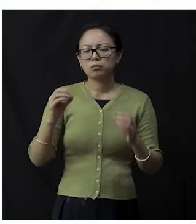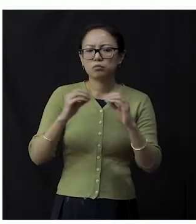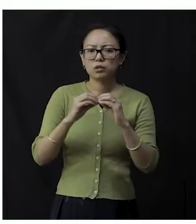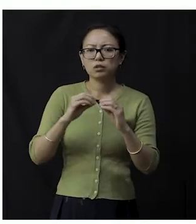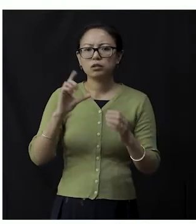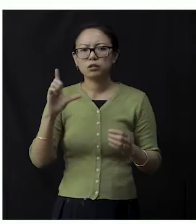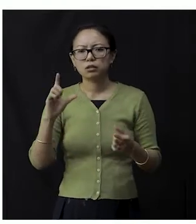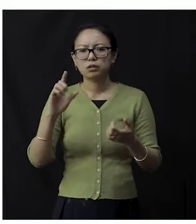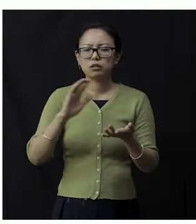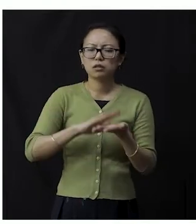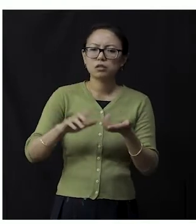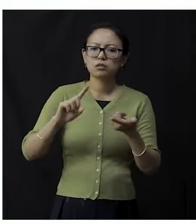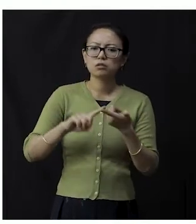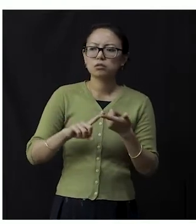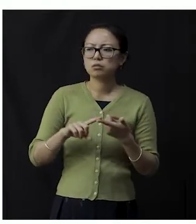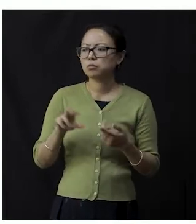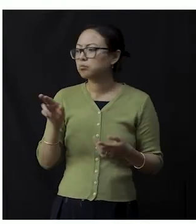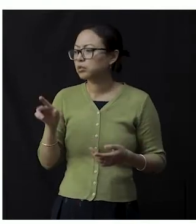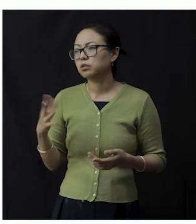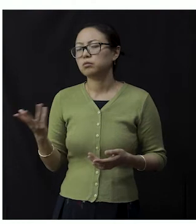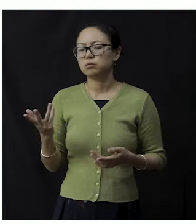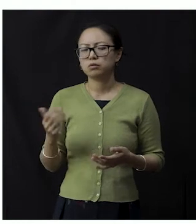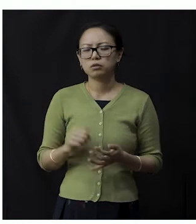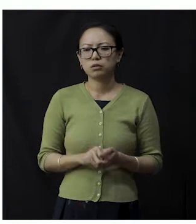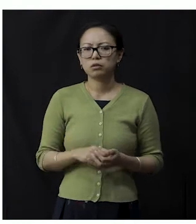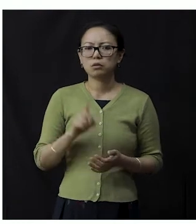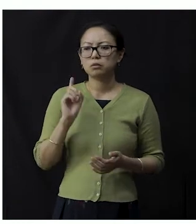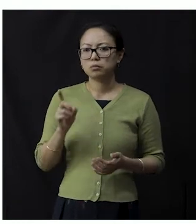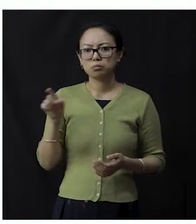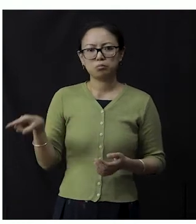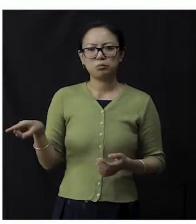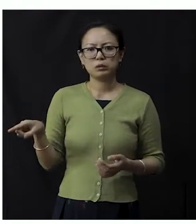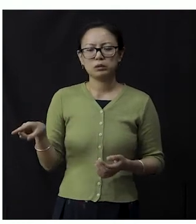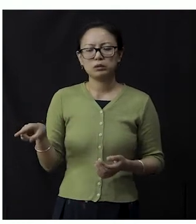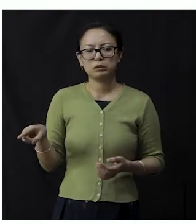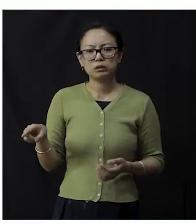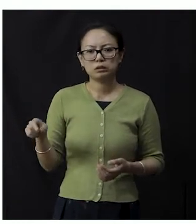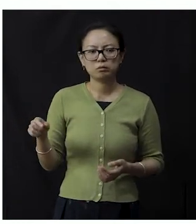bad mannered boy or man would just not listen.